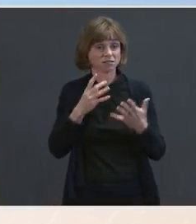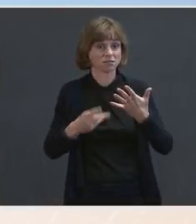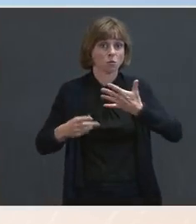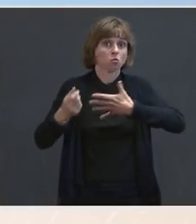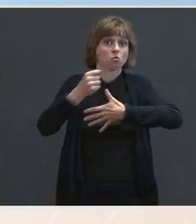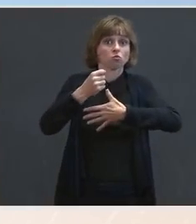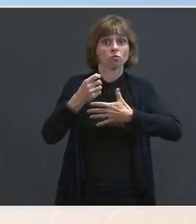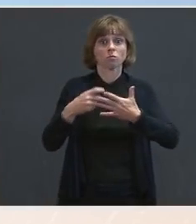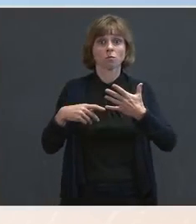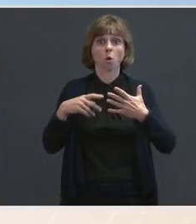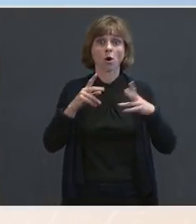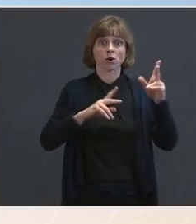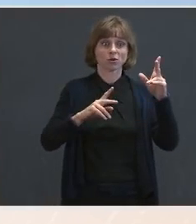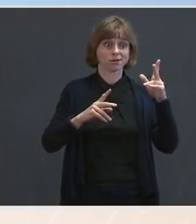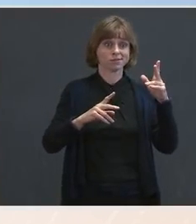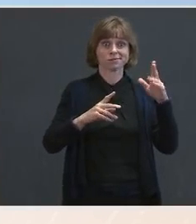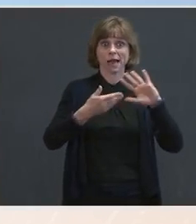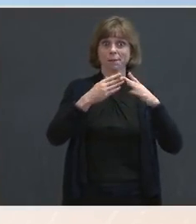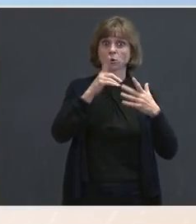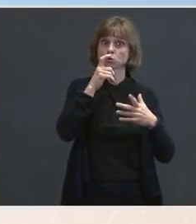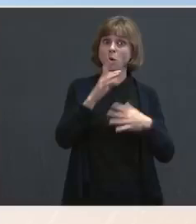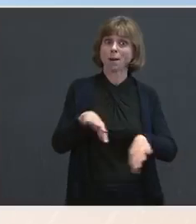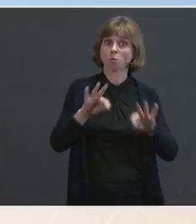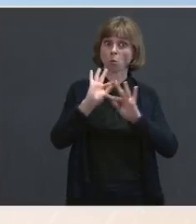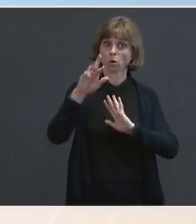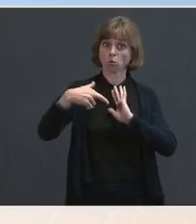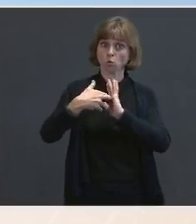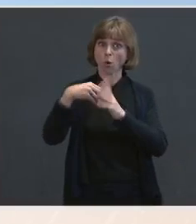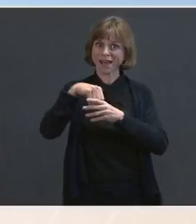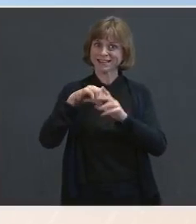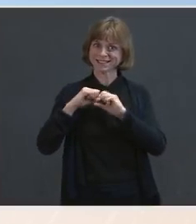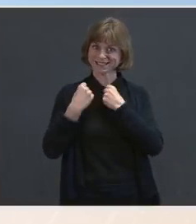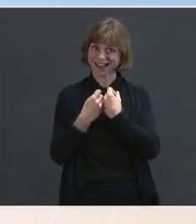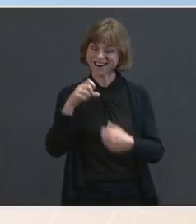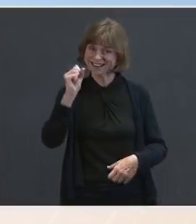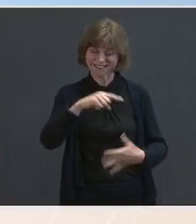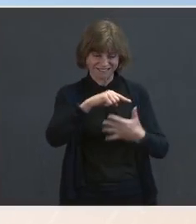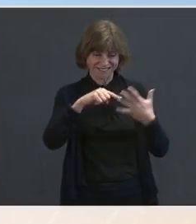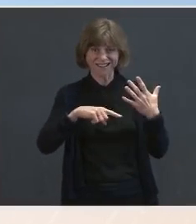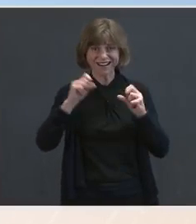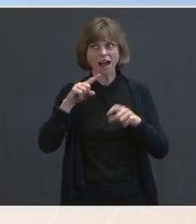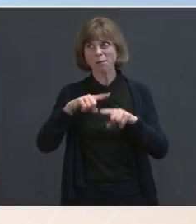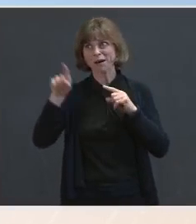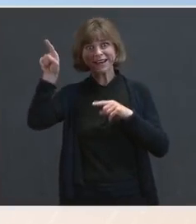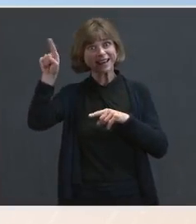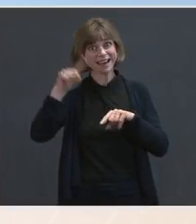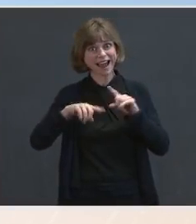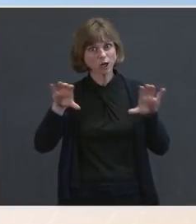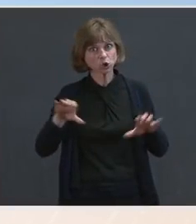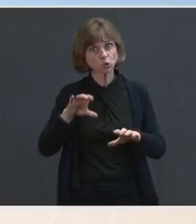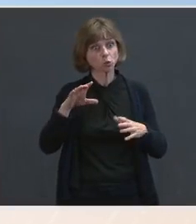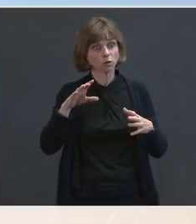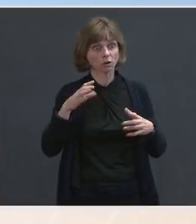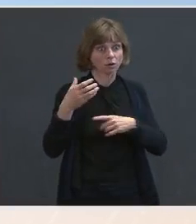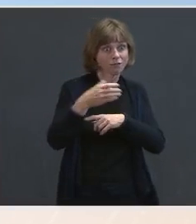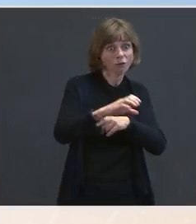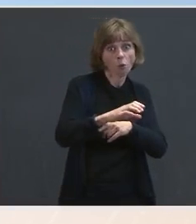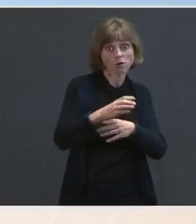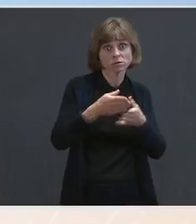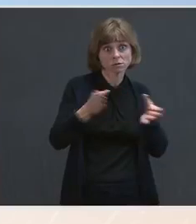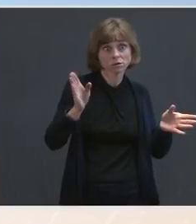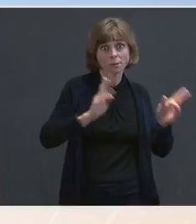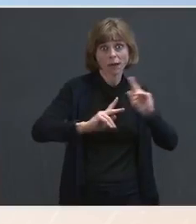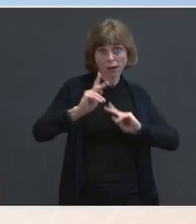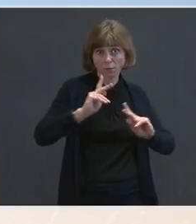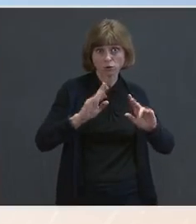are playing key roles in society, but he can't do it on behalf of the public, and it is going to require the public to play an